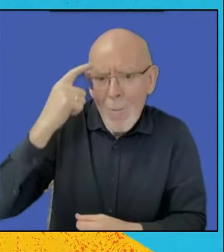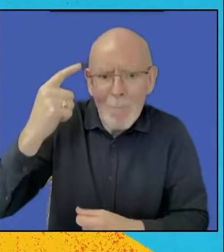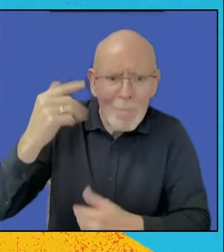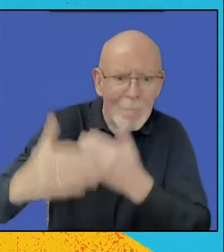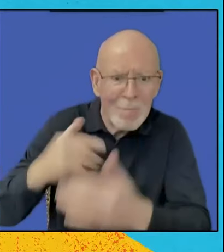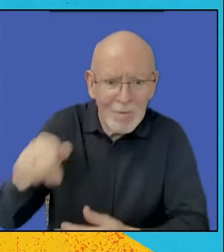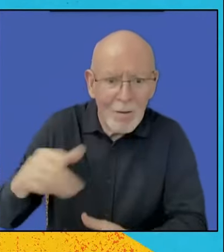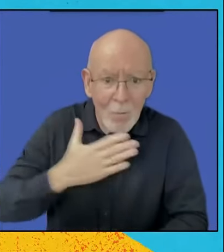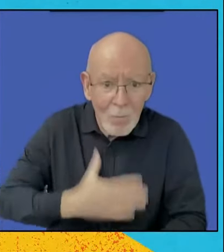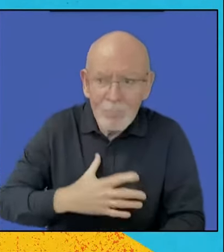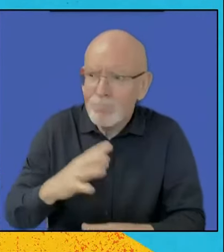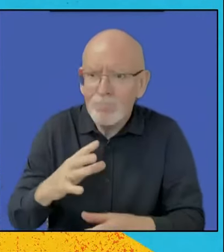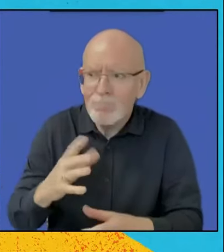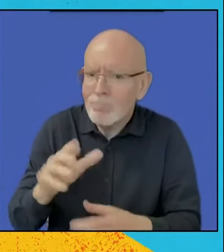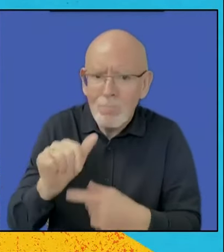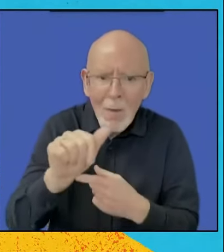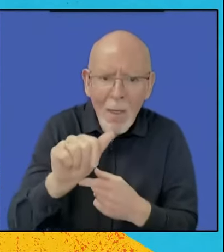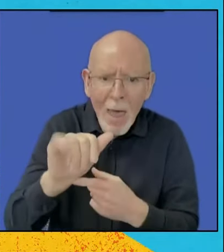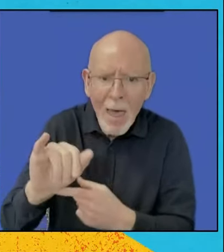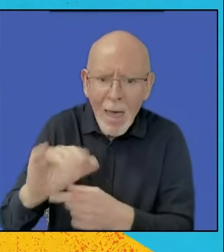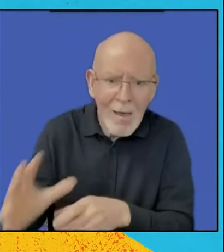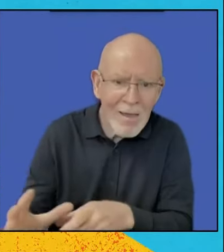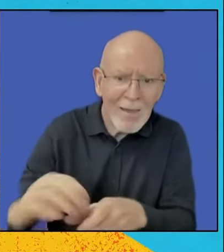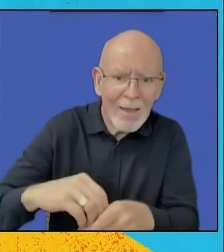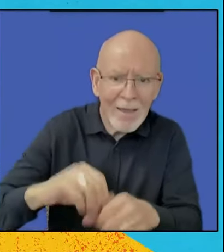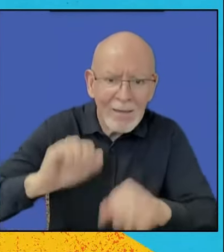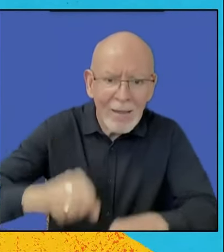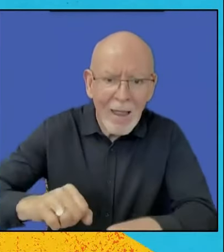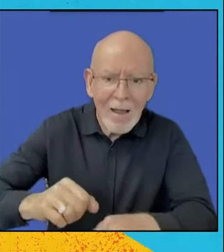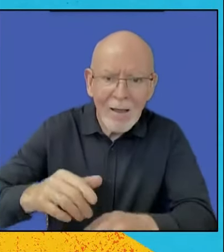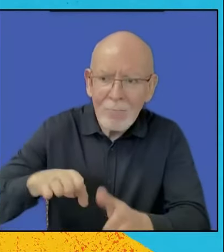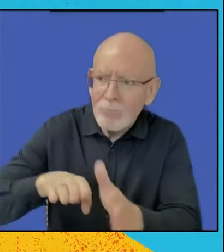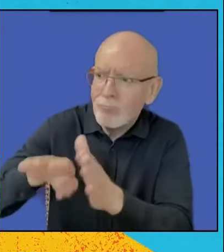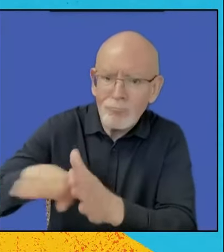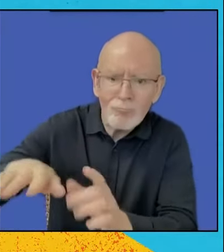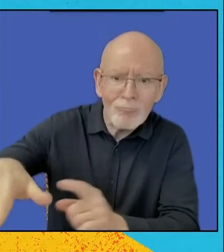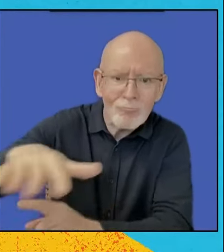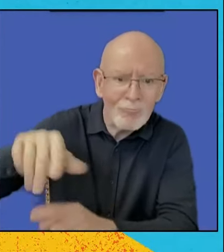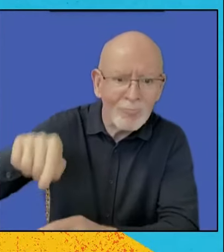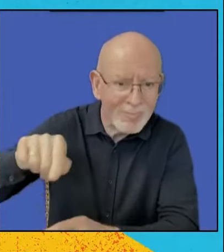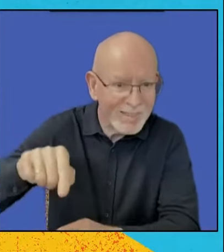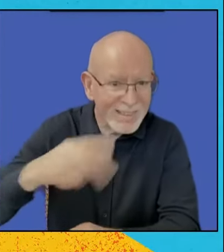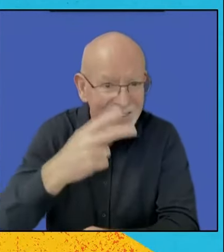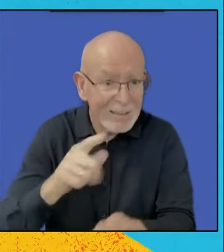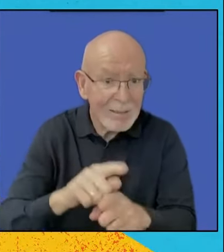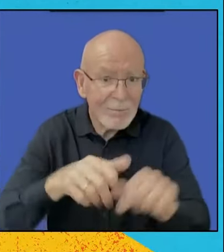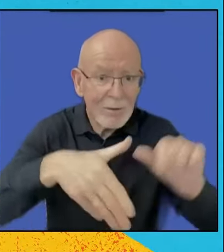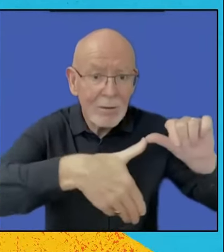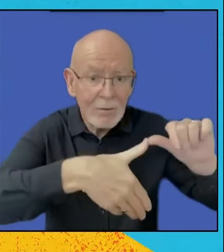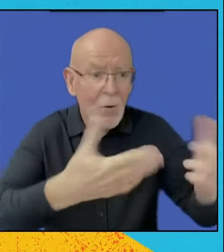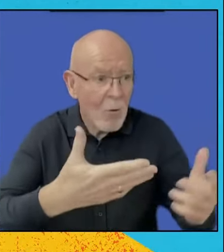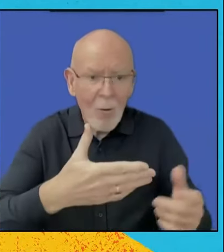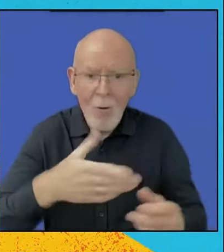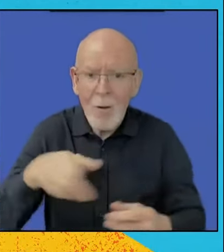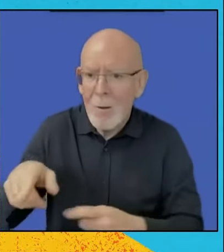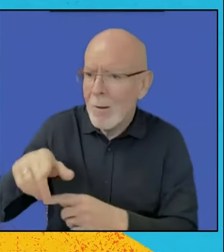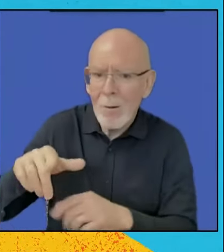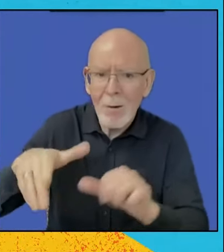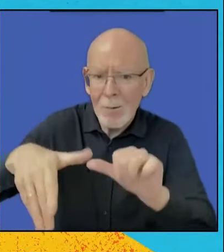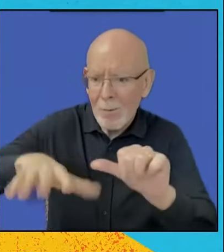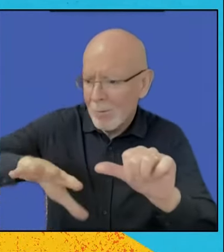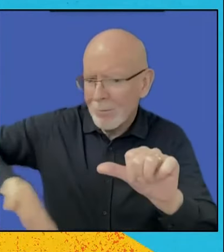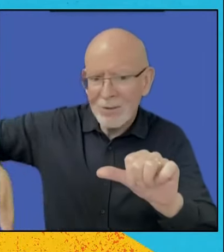tap into to support the conversion of these ideas into sustainable livelihoods? This is why we remain relentless in our